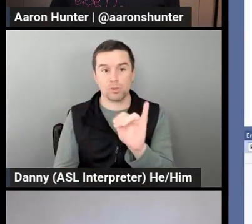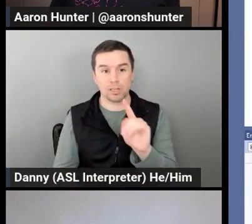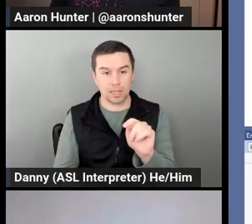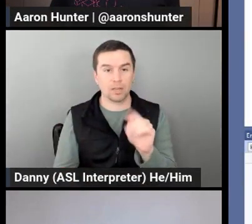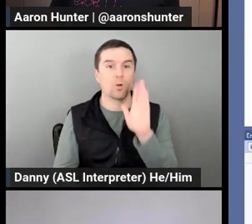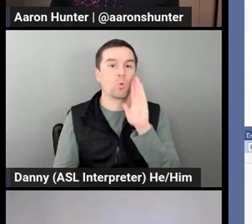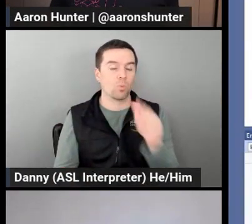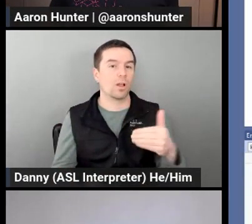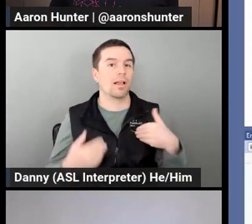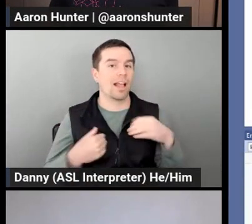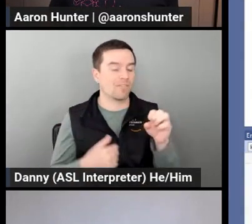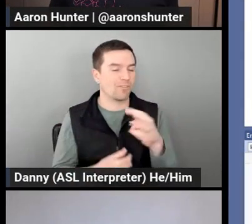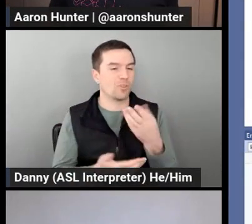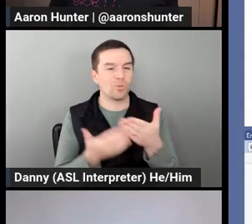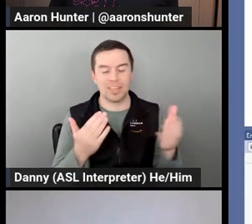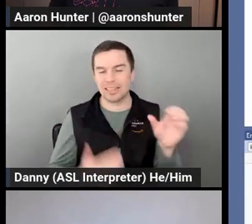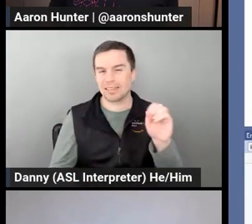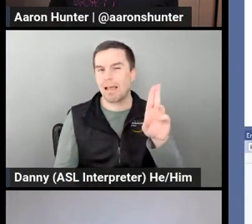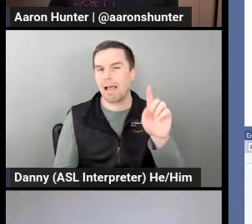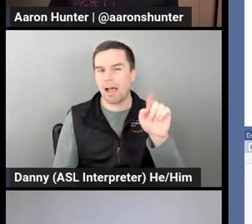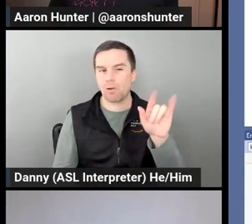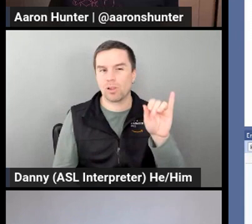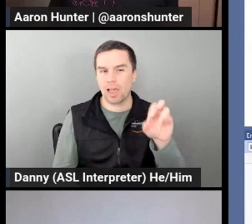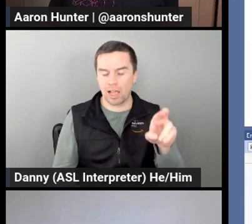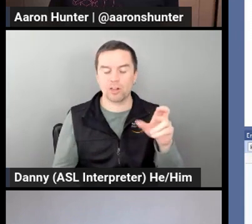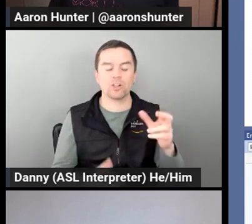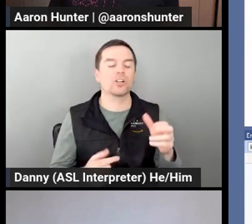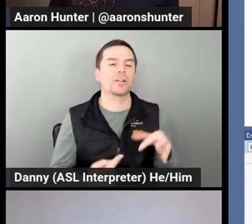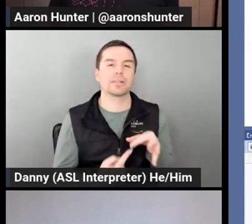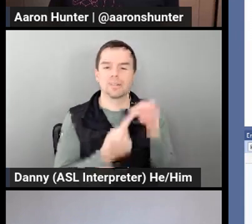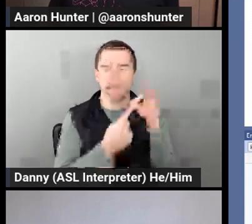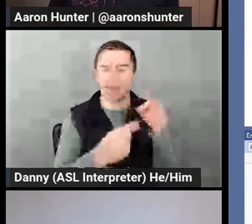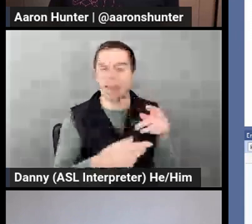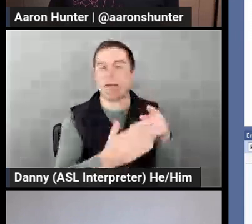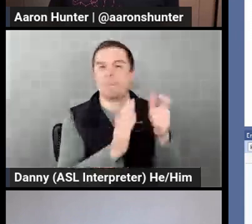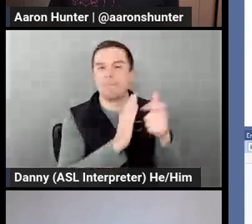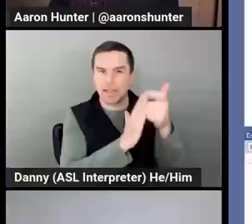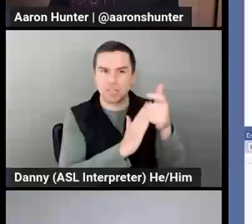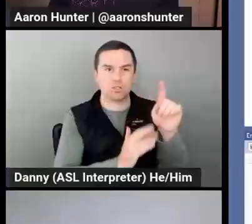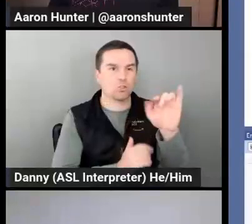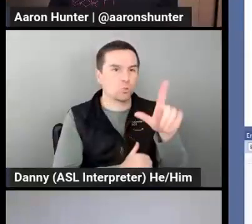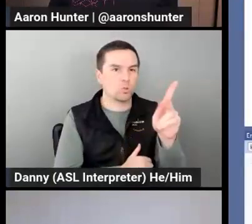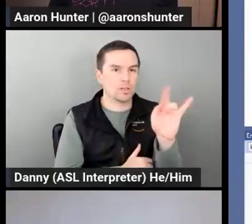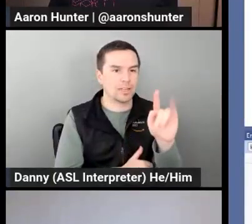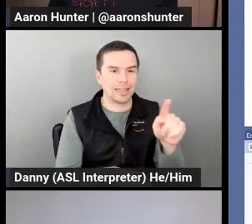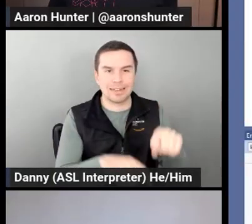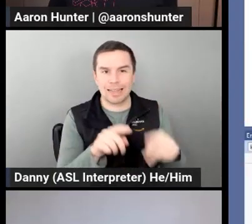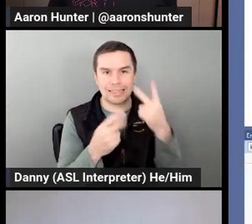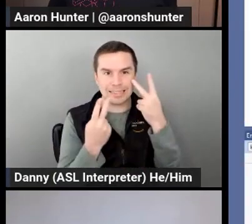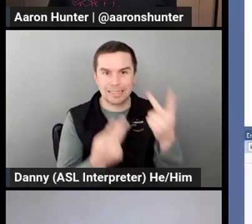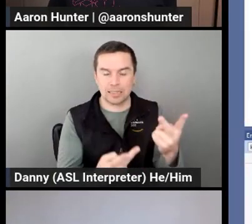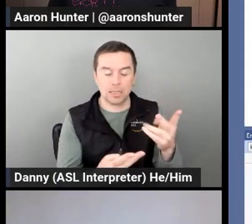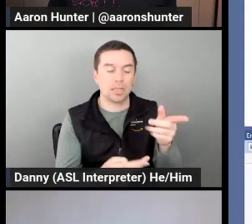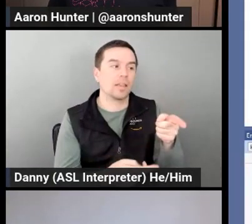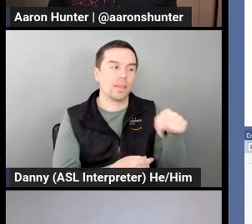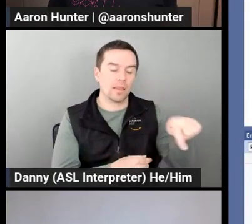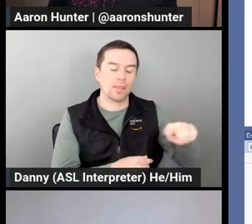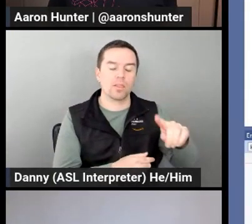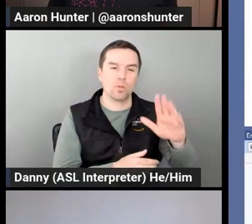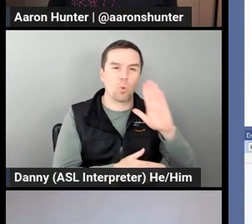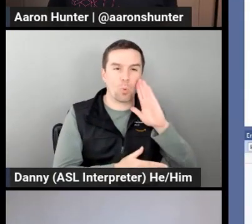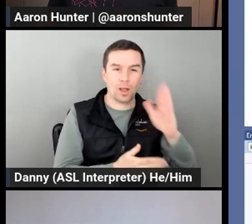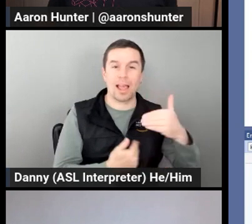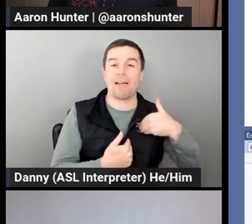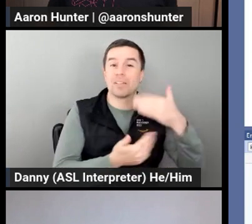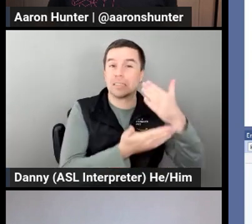about some custom packages, private packages that the toolkit doesn't have the visibility into. So there will almost always be some changes